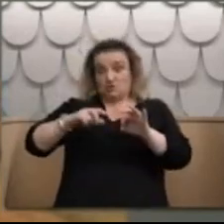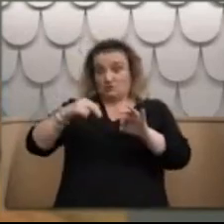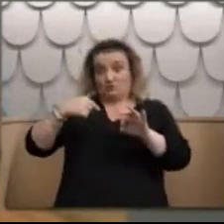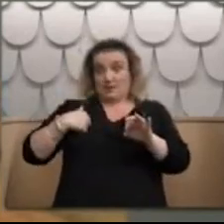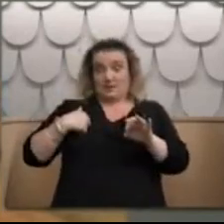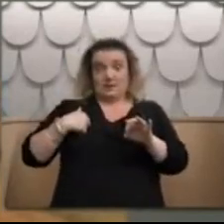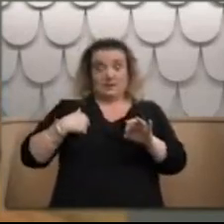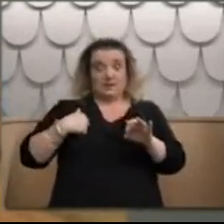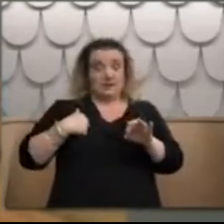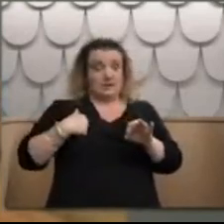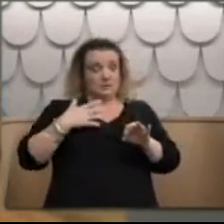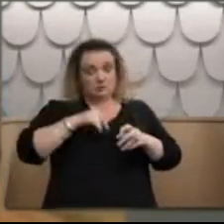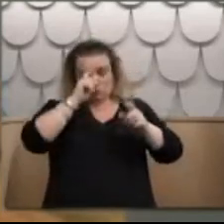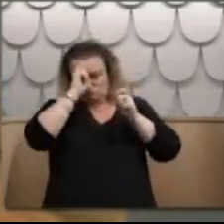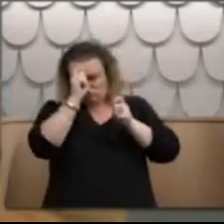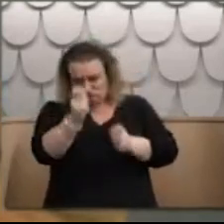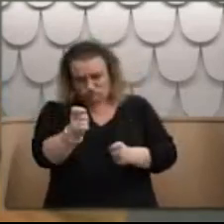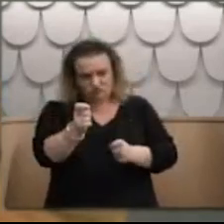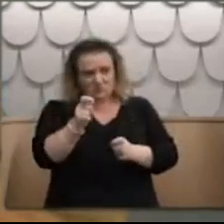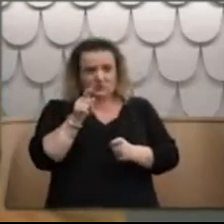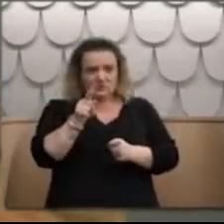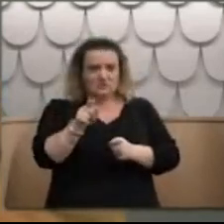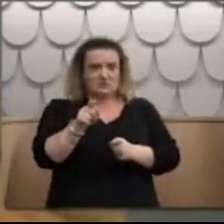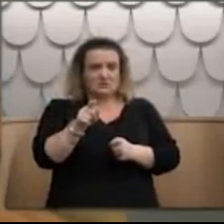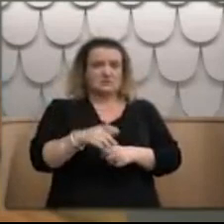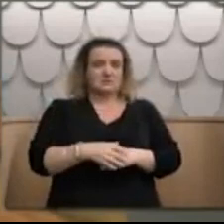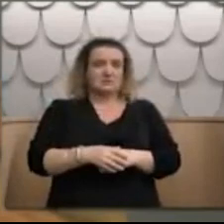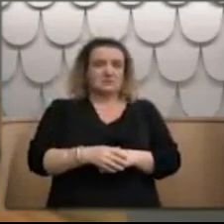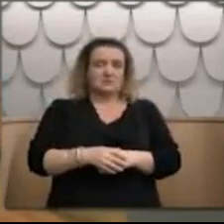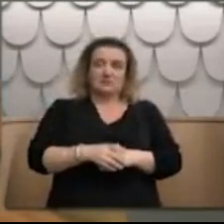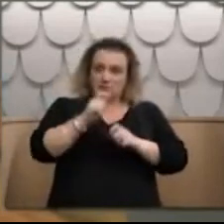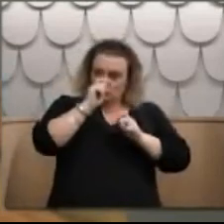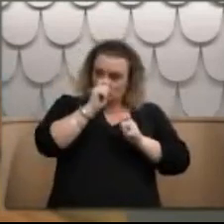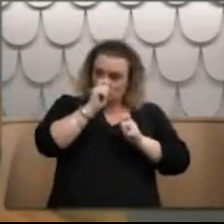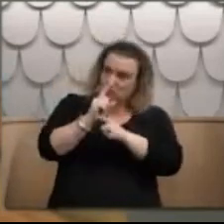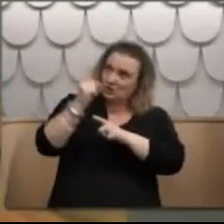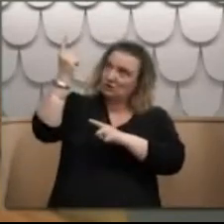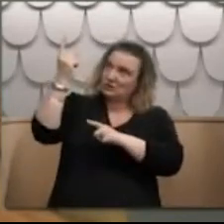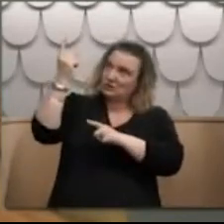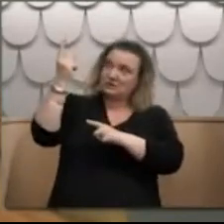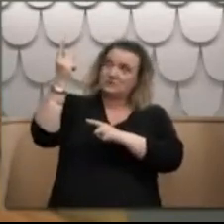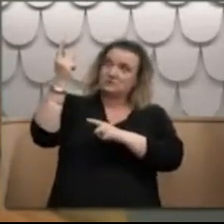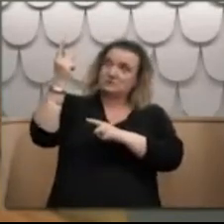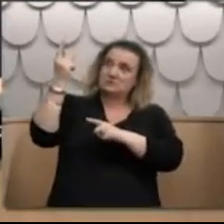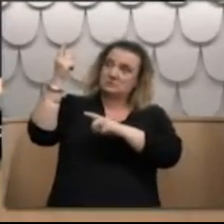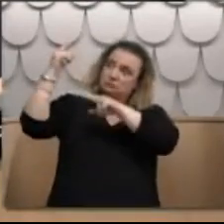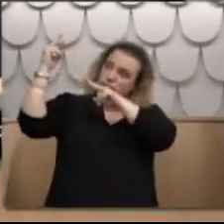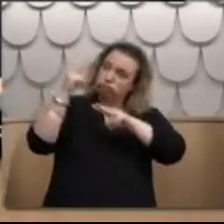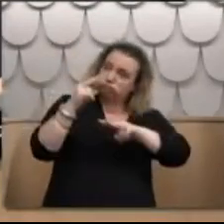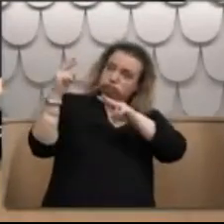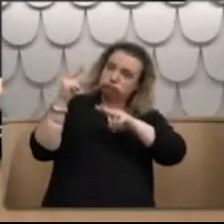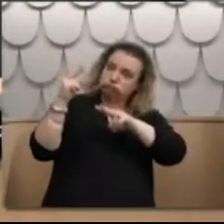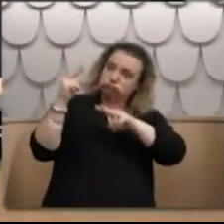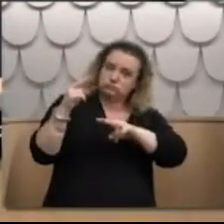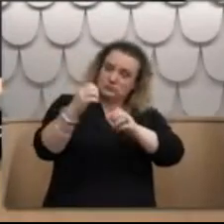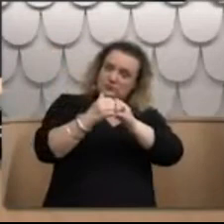No questions, Donald, just an acknowledgement. Ko ia o te atua, acknowledging atua, the parentless, watching over us, helping us keep